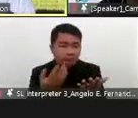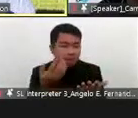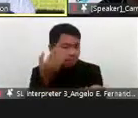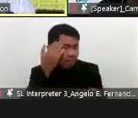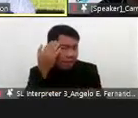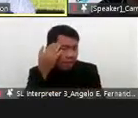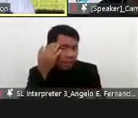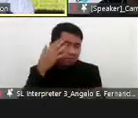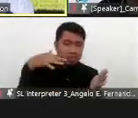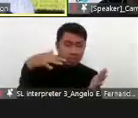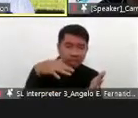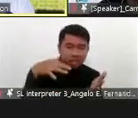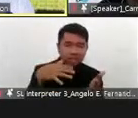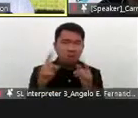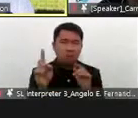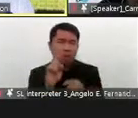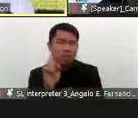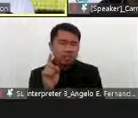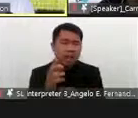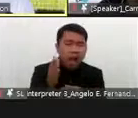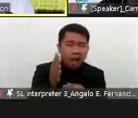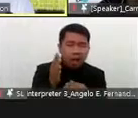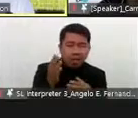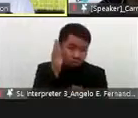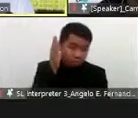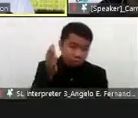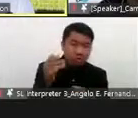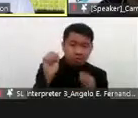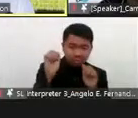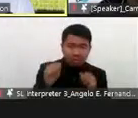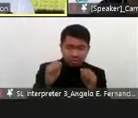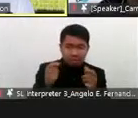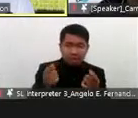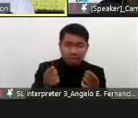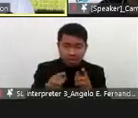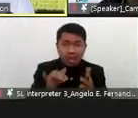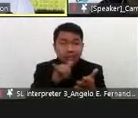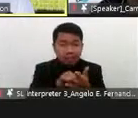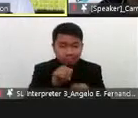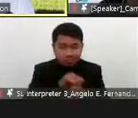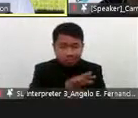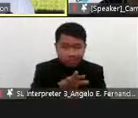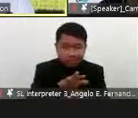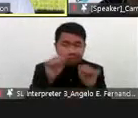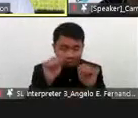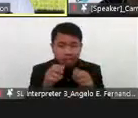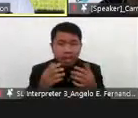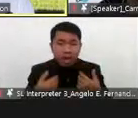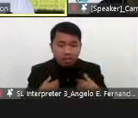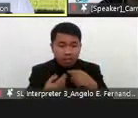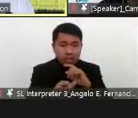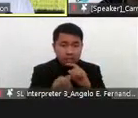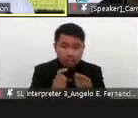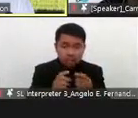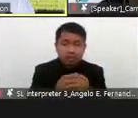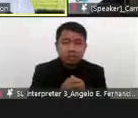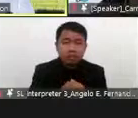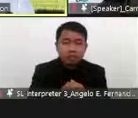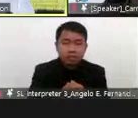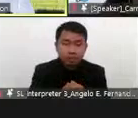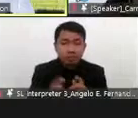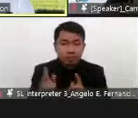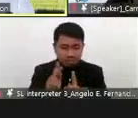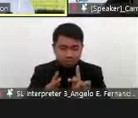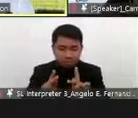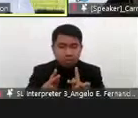more like El Nino. So those, I would say, would be the biggest impacts on settlement. It had to keep changing to adjust to that, especially when people were living